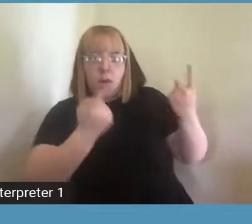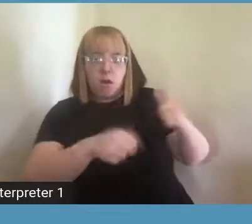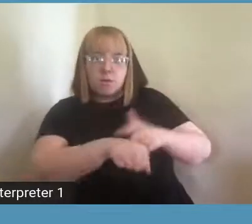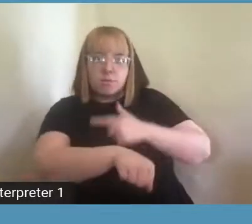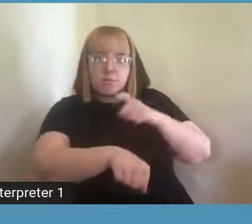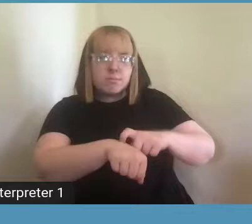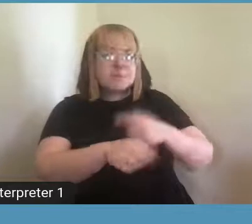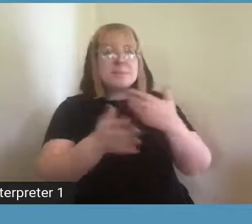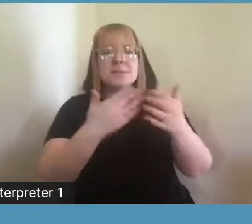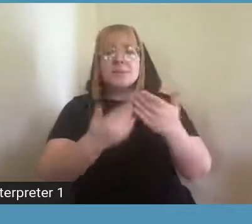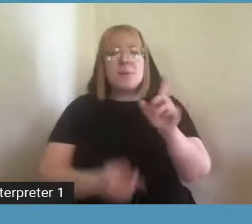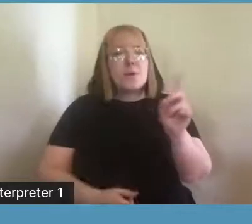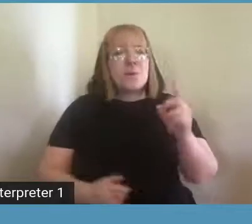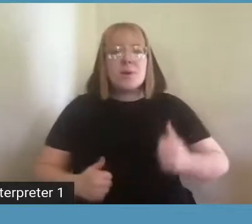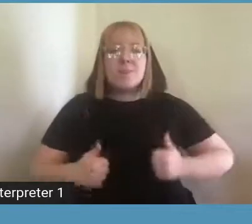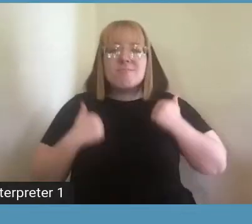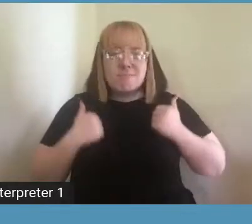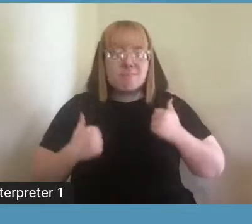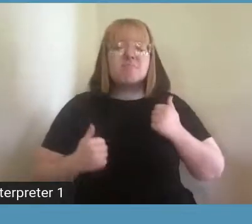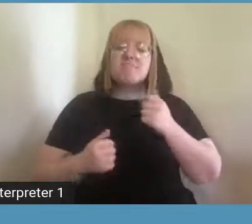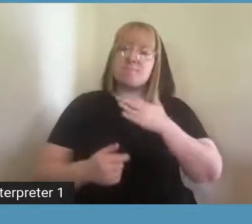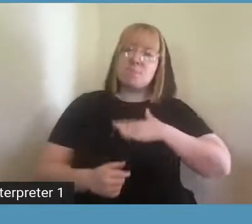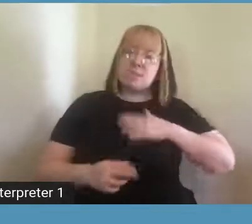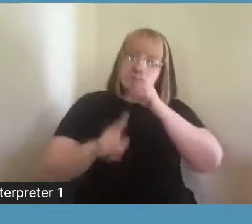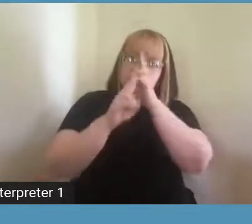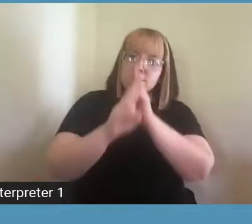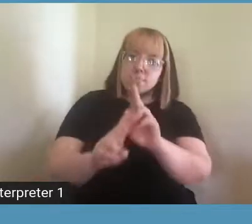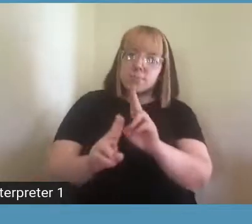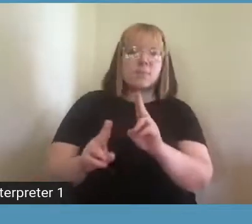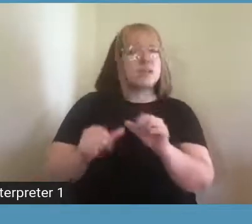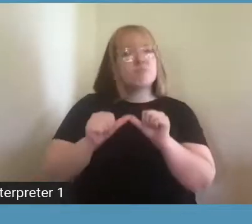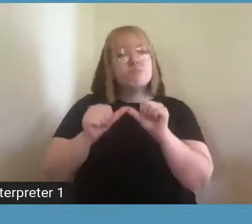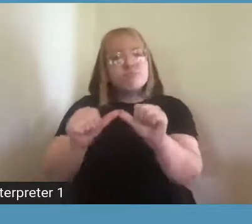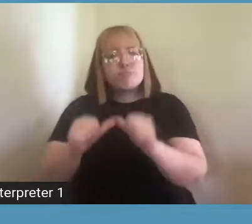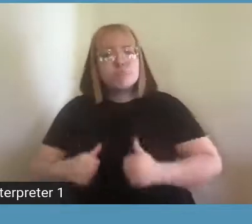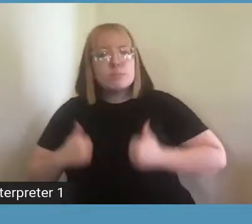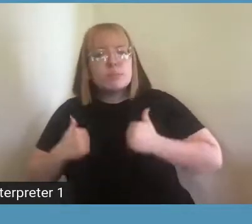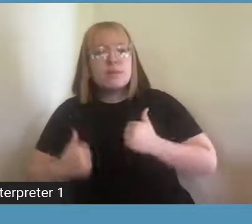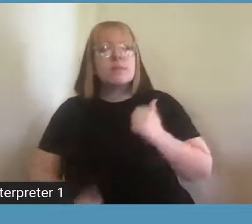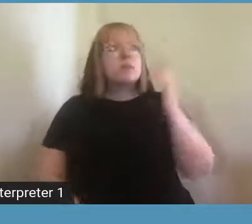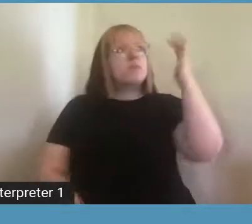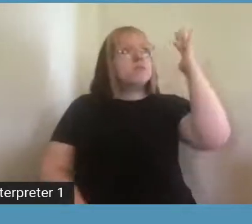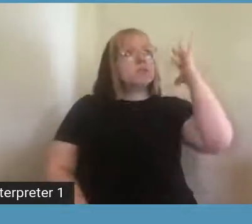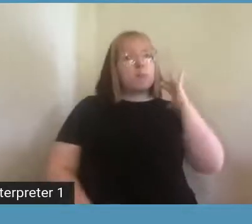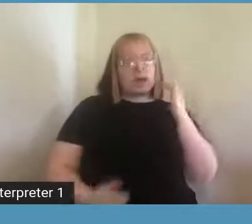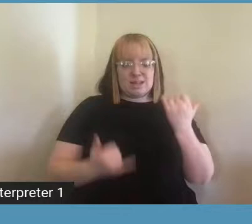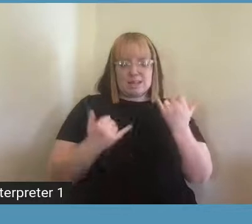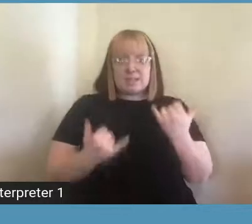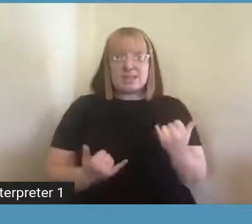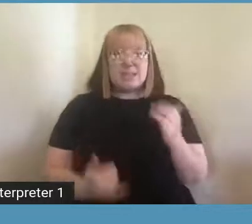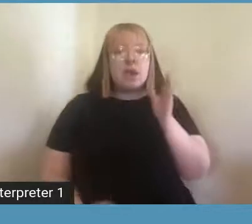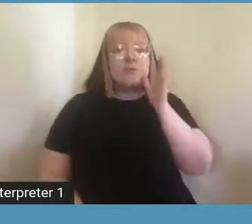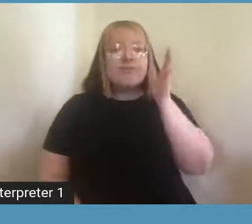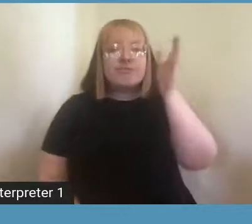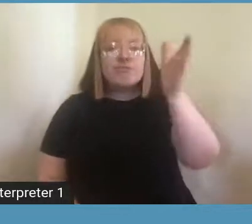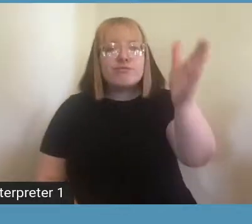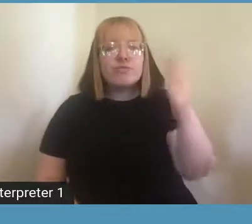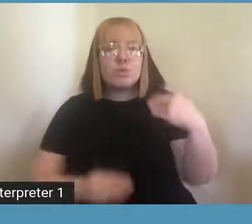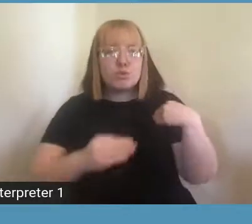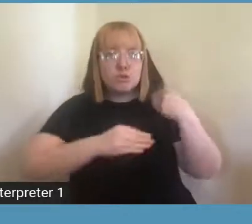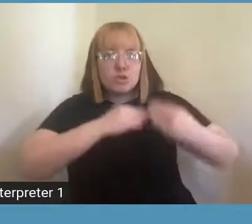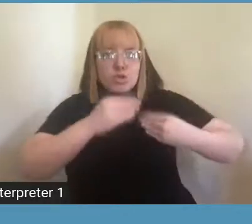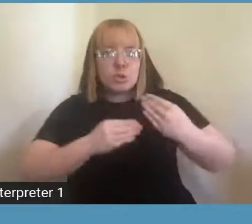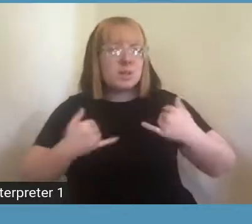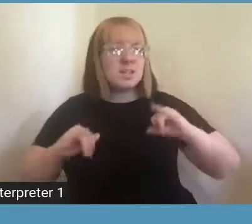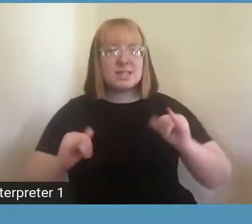all Indigenous nations as living communities, their elders, both past and present, as well as future generations. We, the